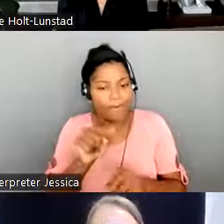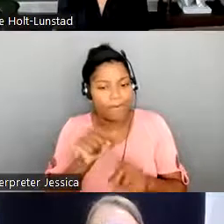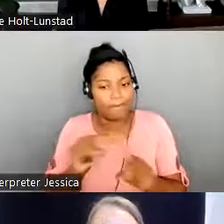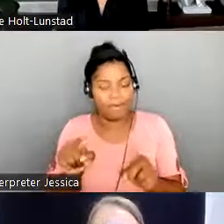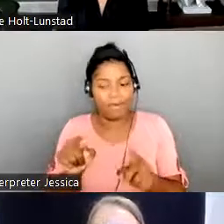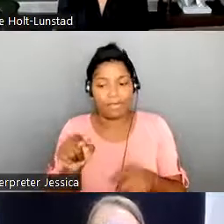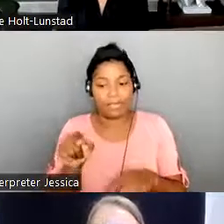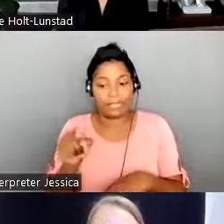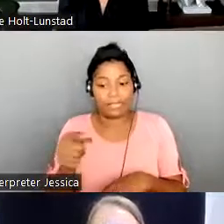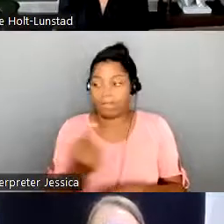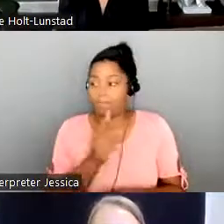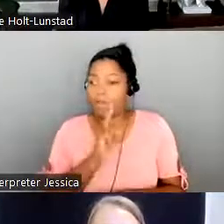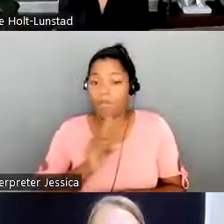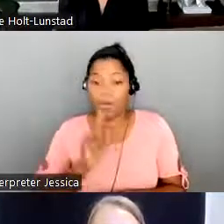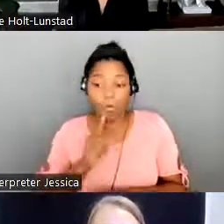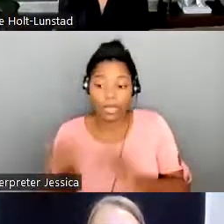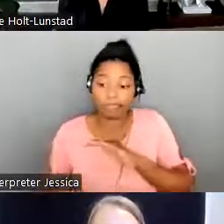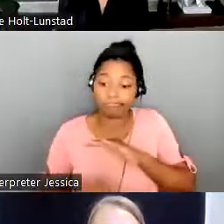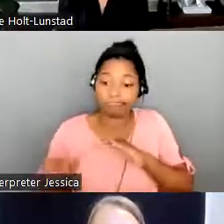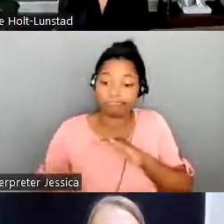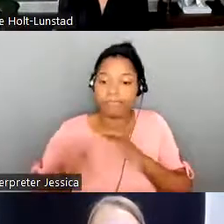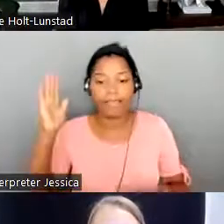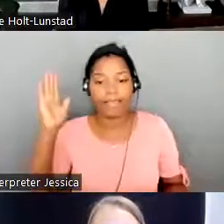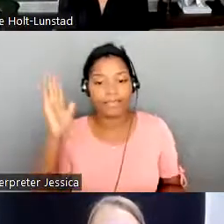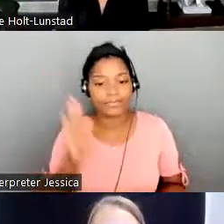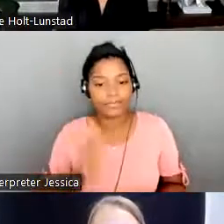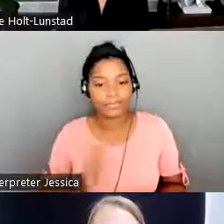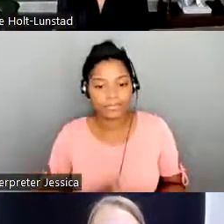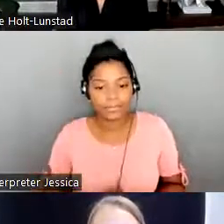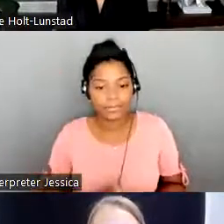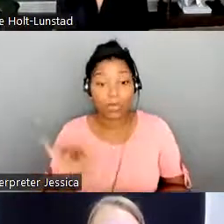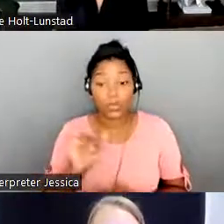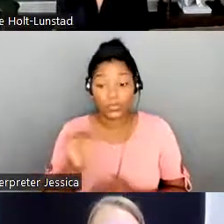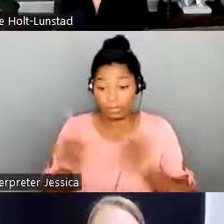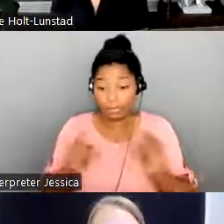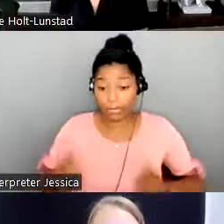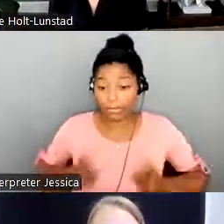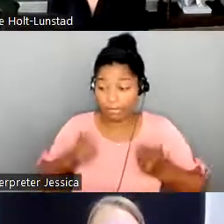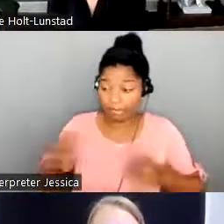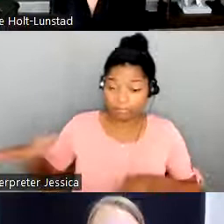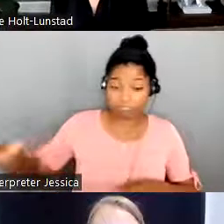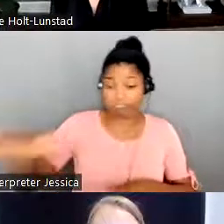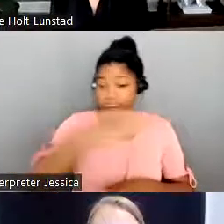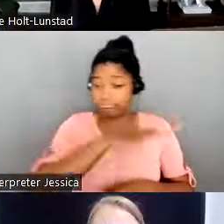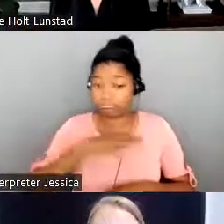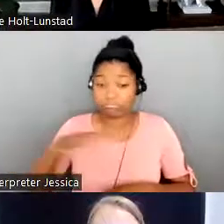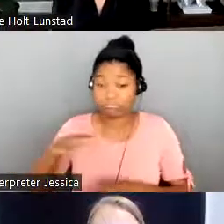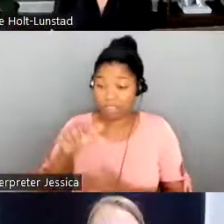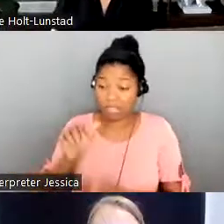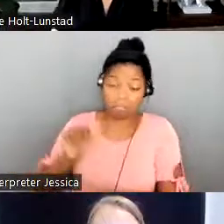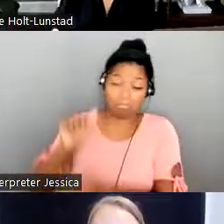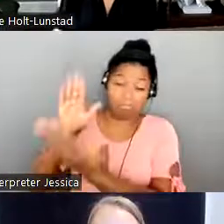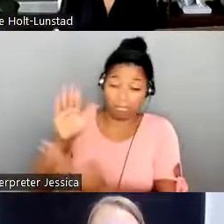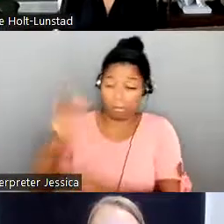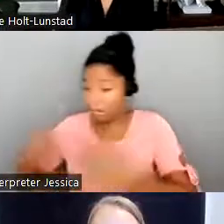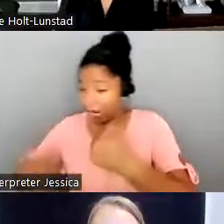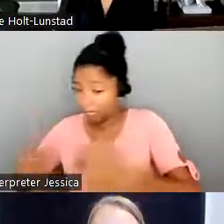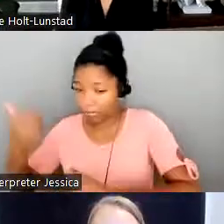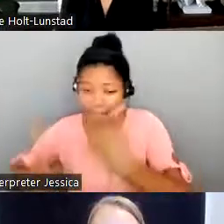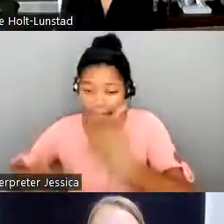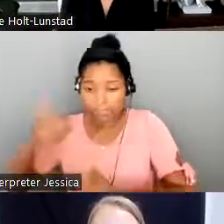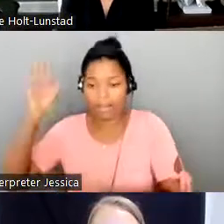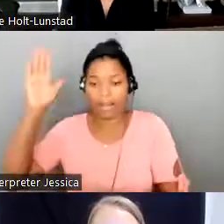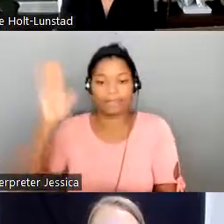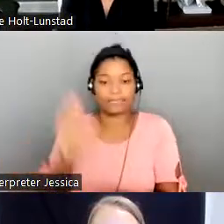in loneliness, as well as conflict with neighbors. And what I